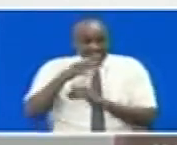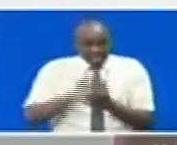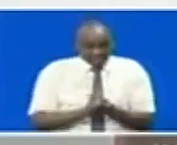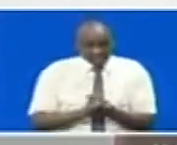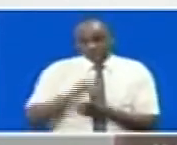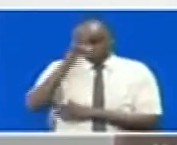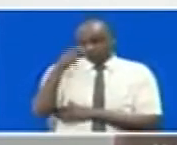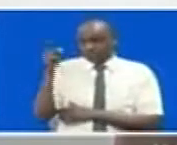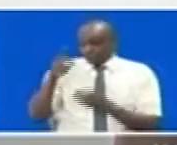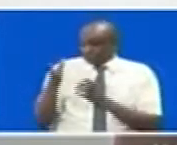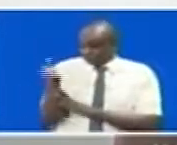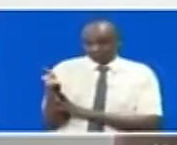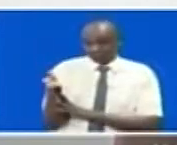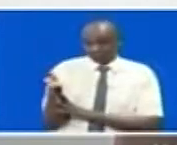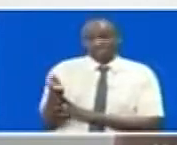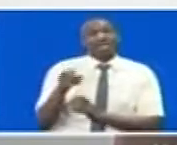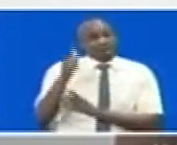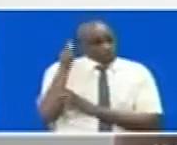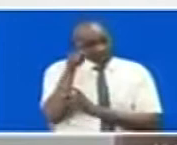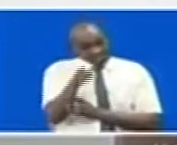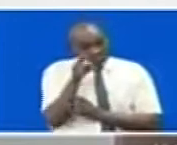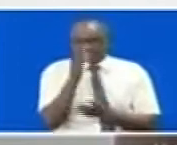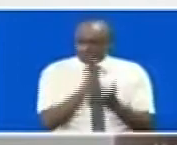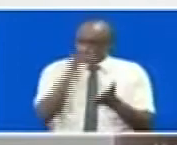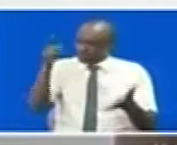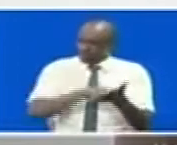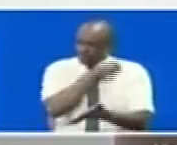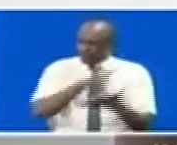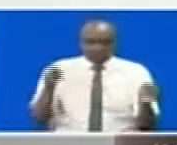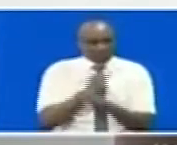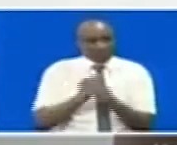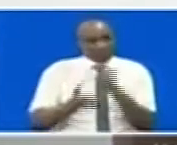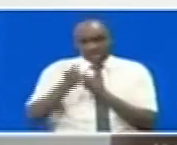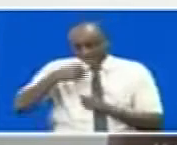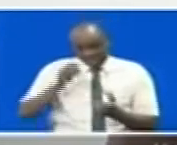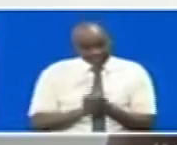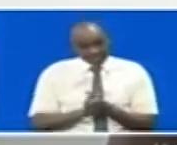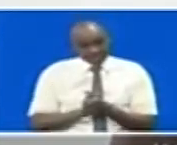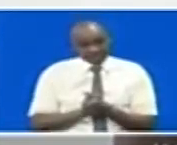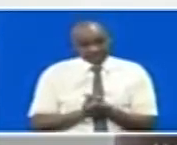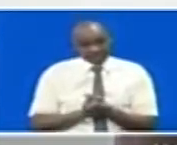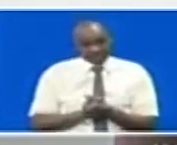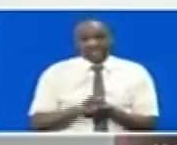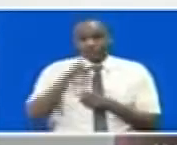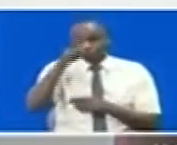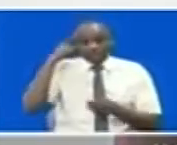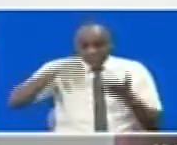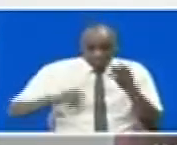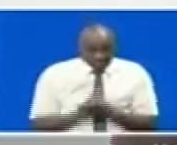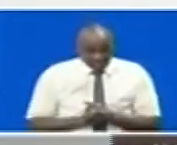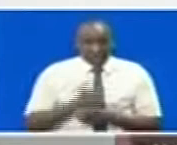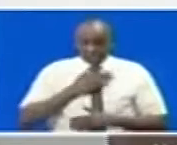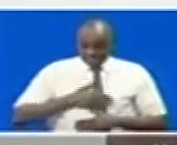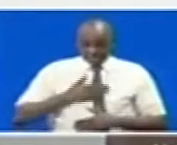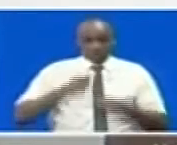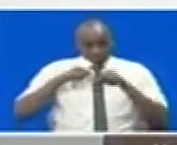Joy says the legislation is all wrong and will not help us in this war against hate speech. What do you think? Please